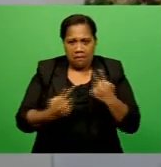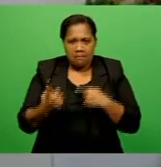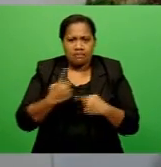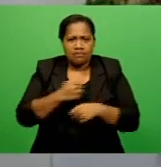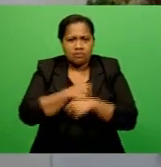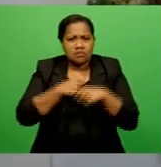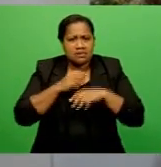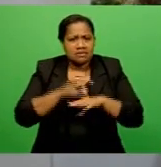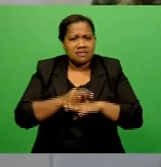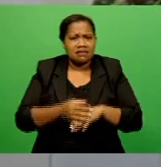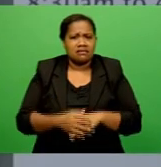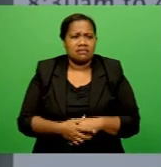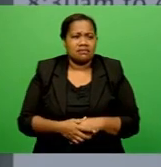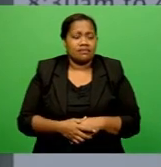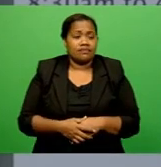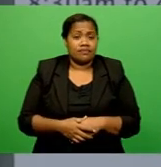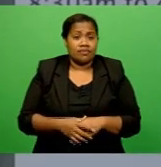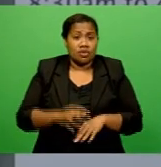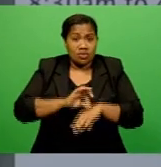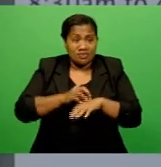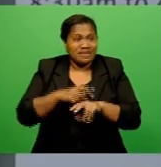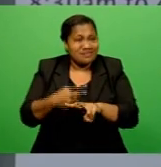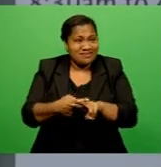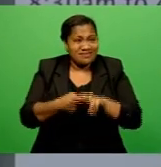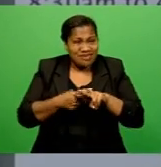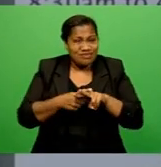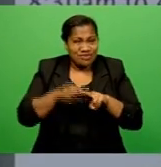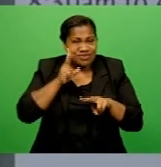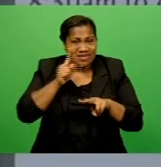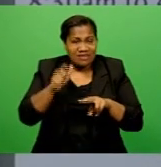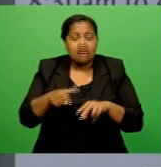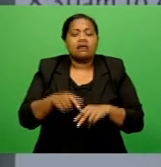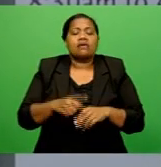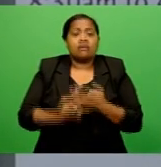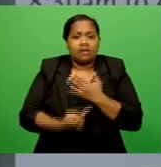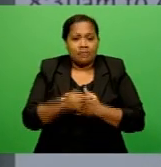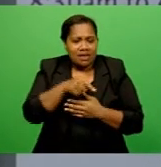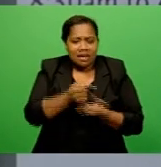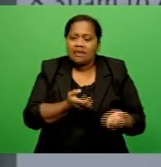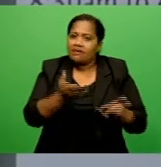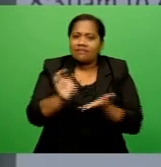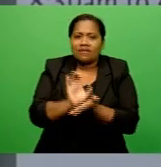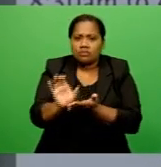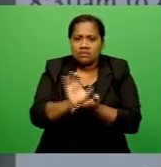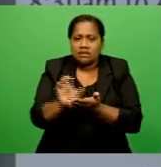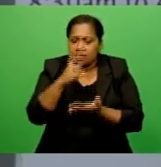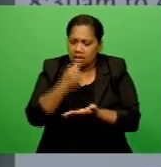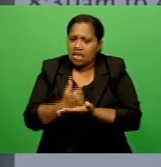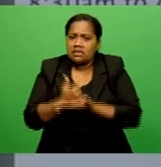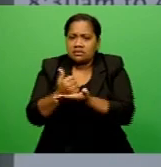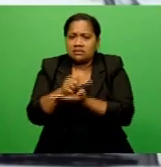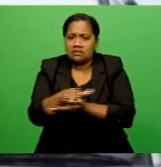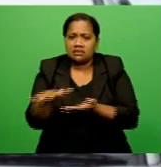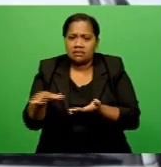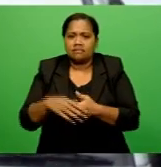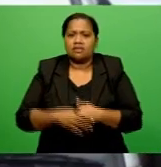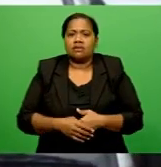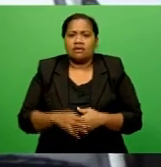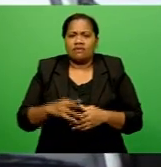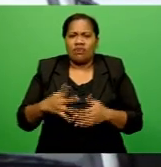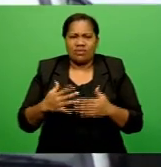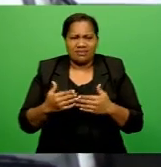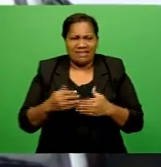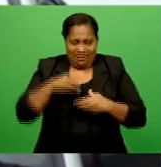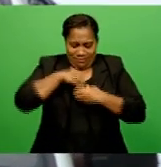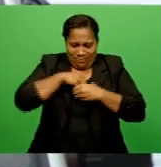The clinic offers a wide range of services like counseling to victims and assist them recovering from heinous crimes that